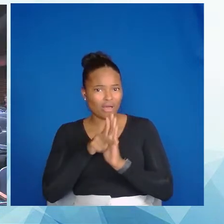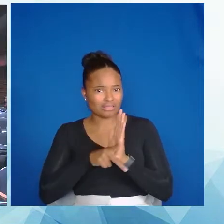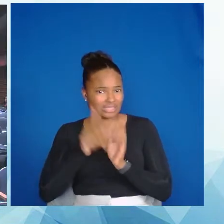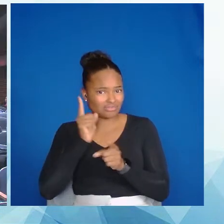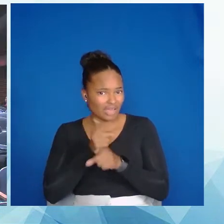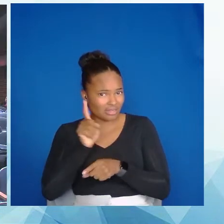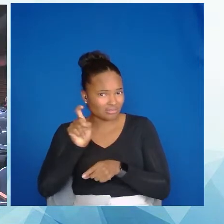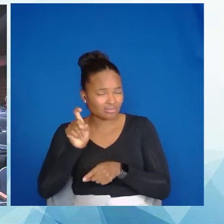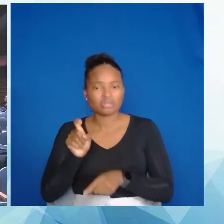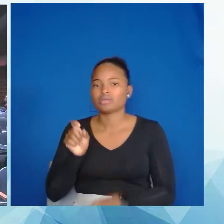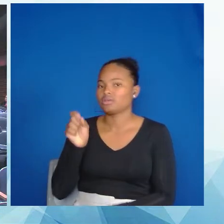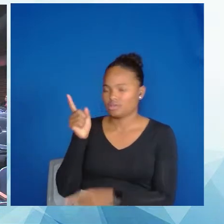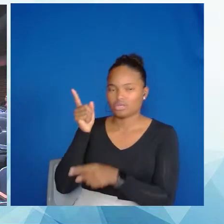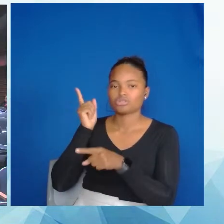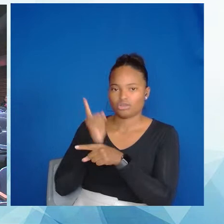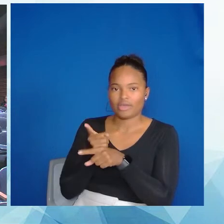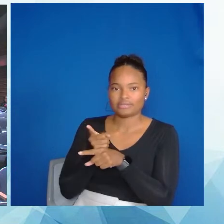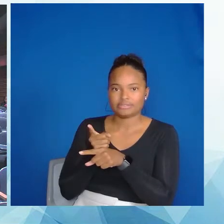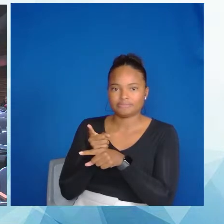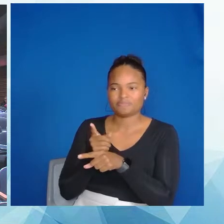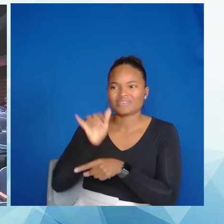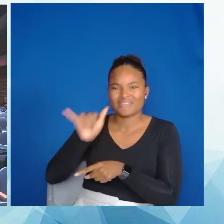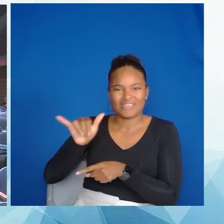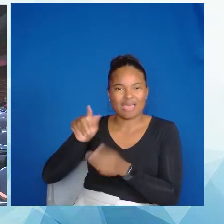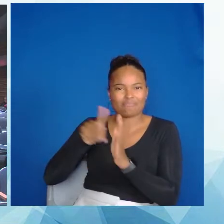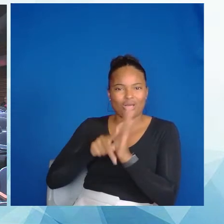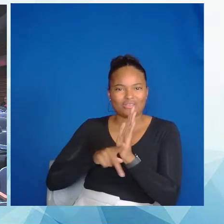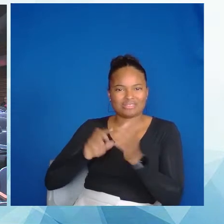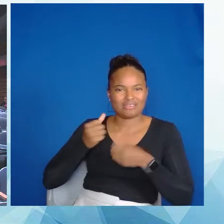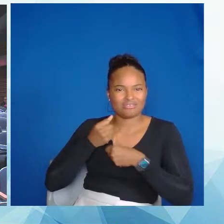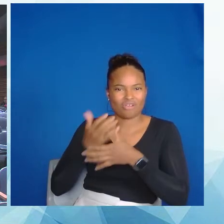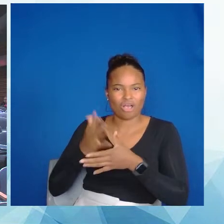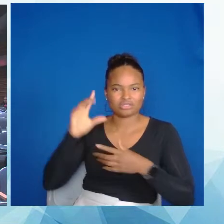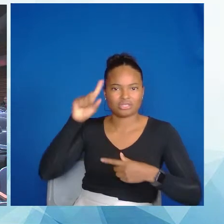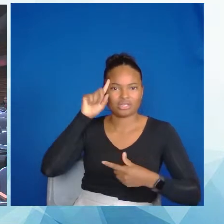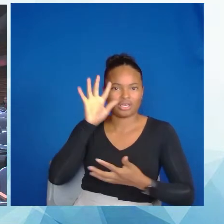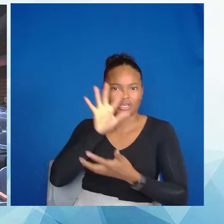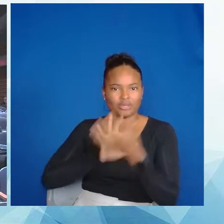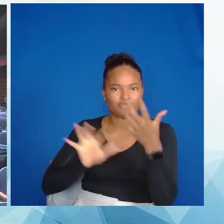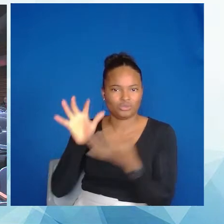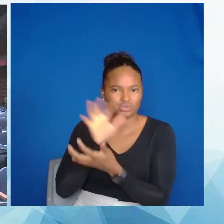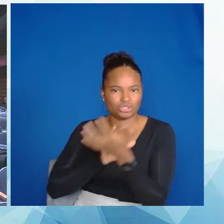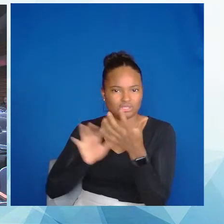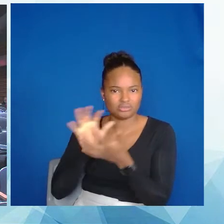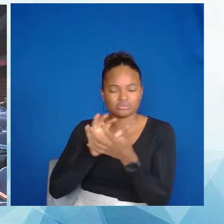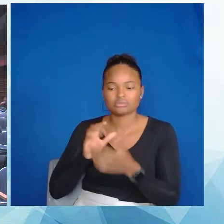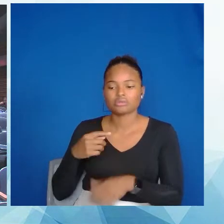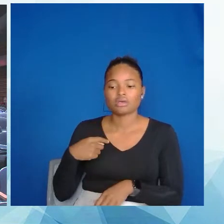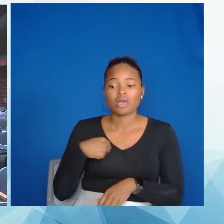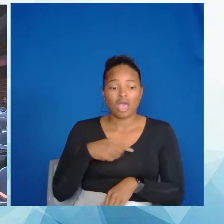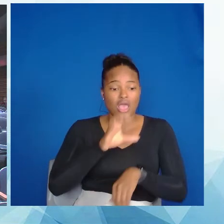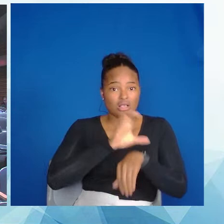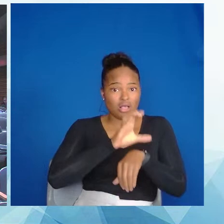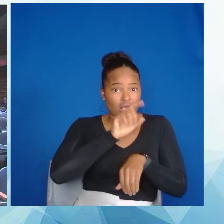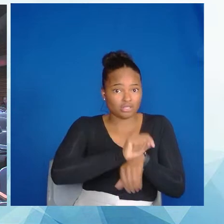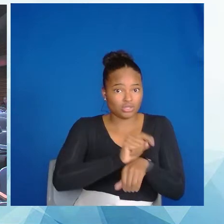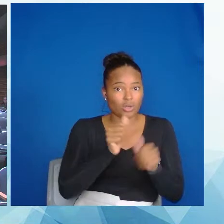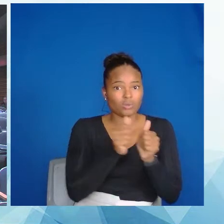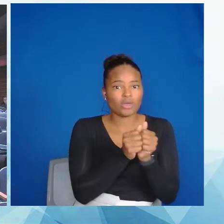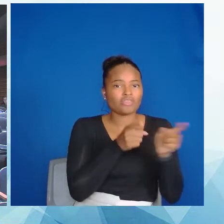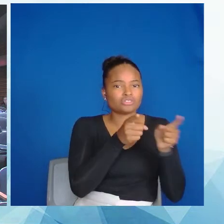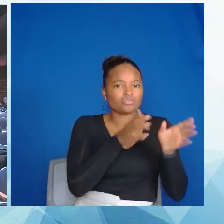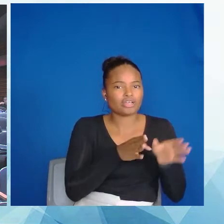That is correct. It was causing confusion, and in consultation with Director Pyatt,